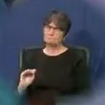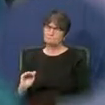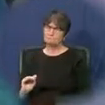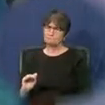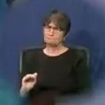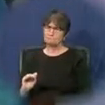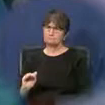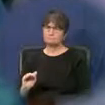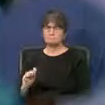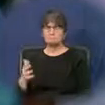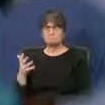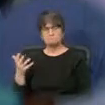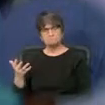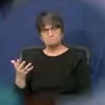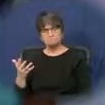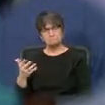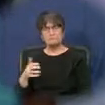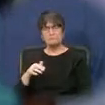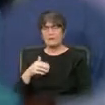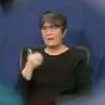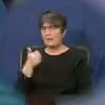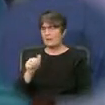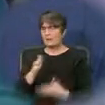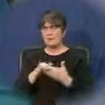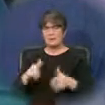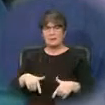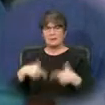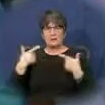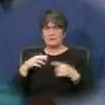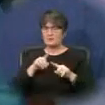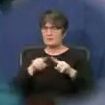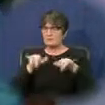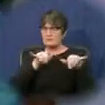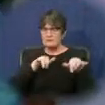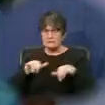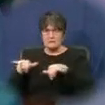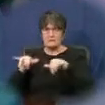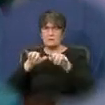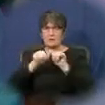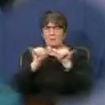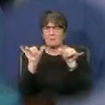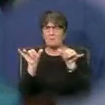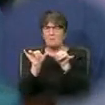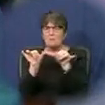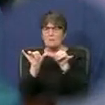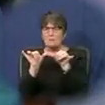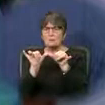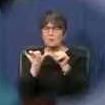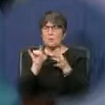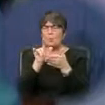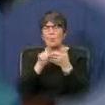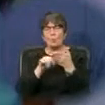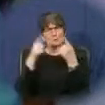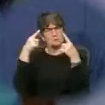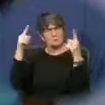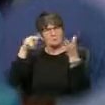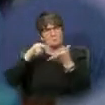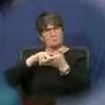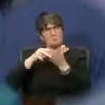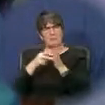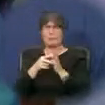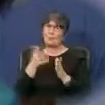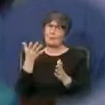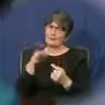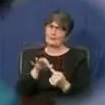all aspects of our lives have their own different standards and measures for what that success means, certainly in the